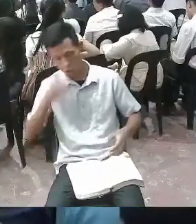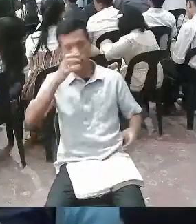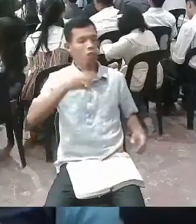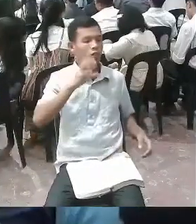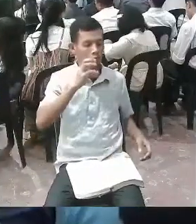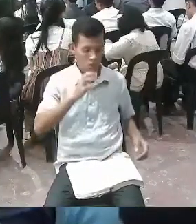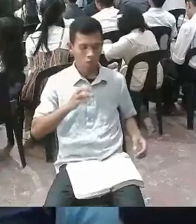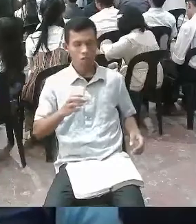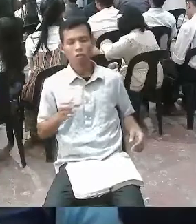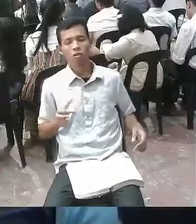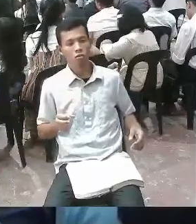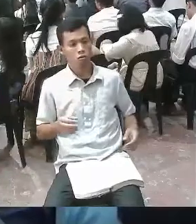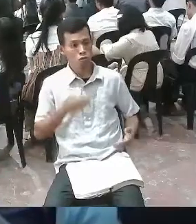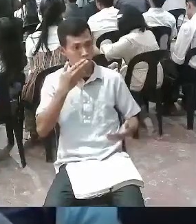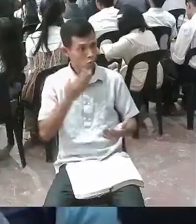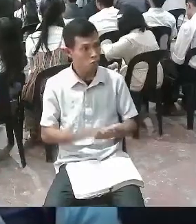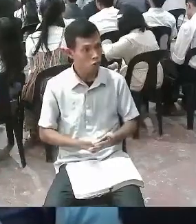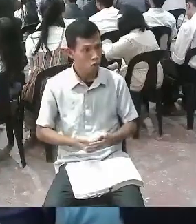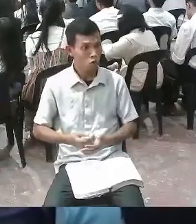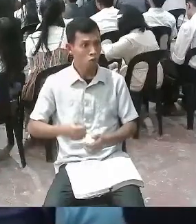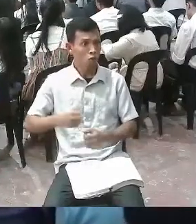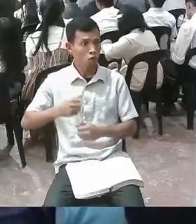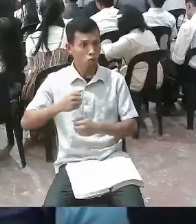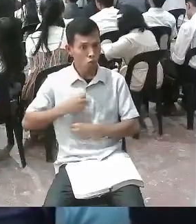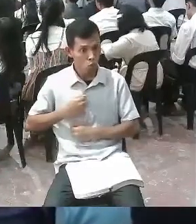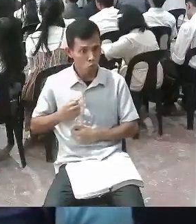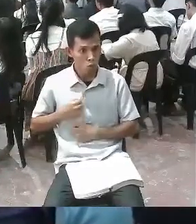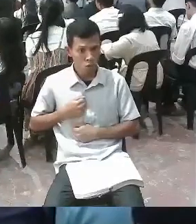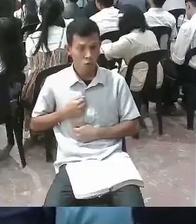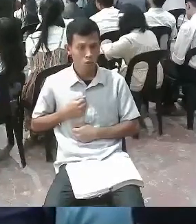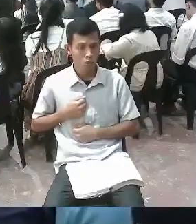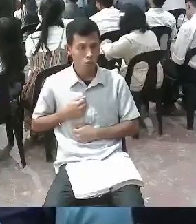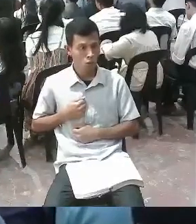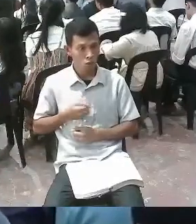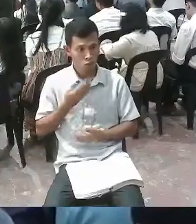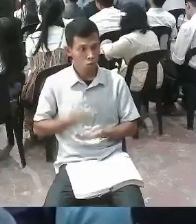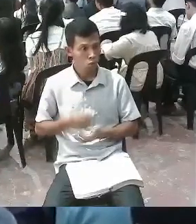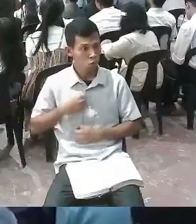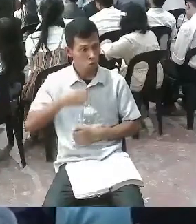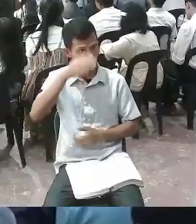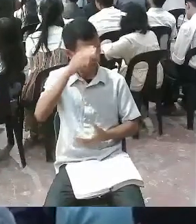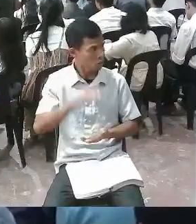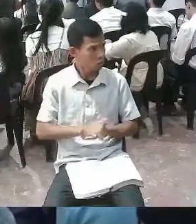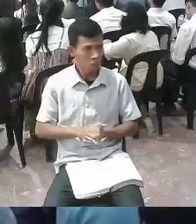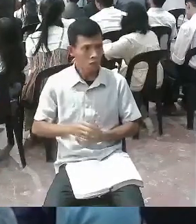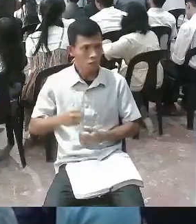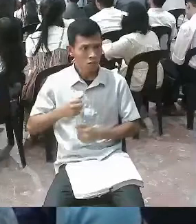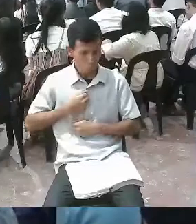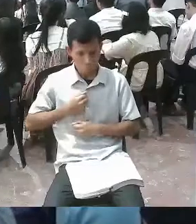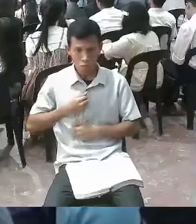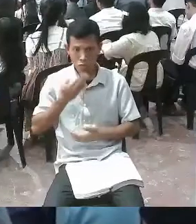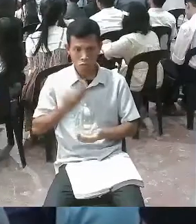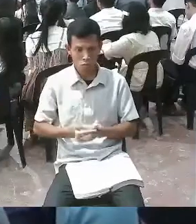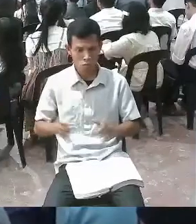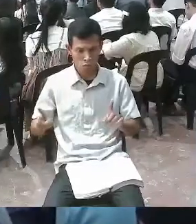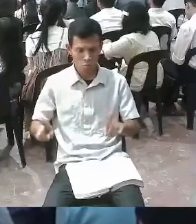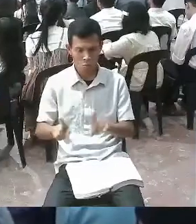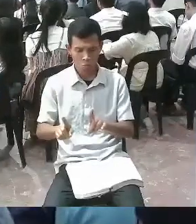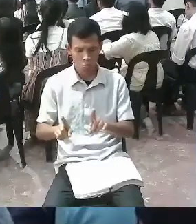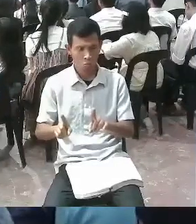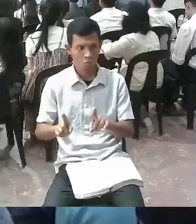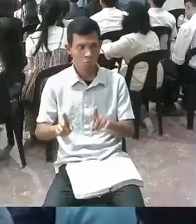Uriah was such a good soldier, he slept at the doorstep. I'm not making this up, folks.